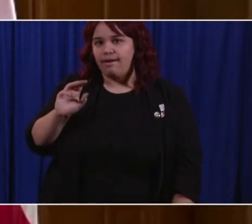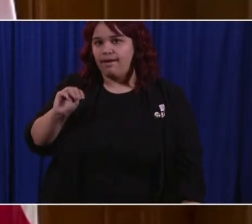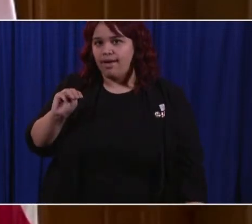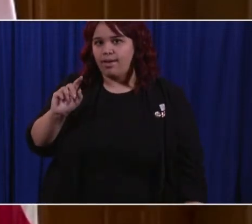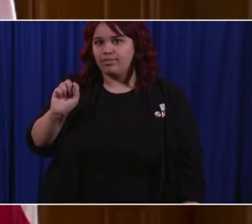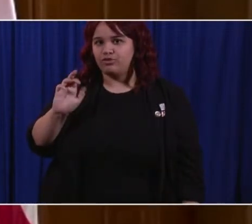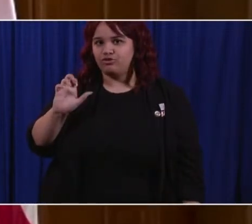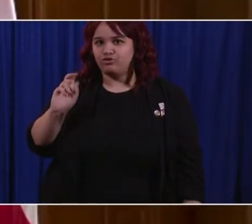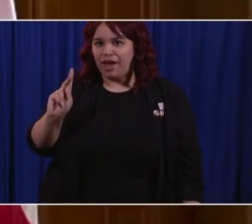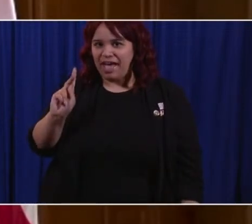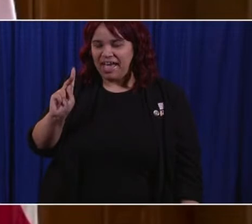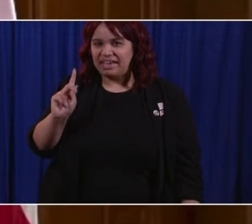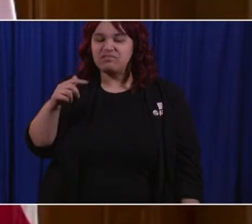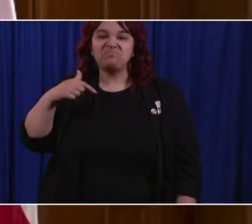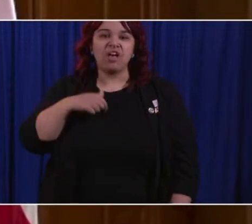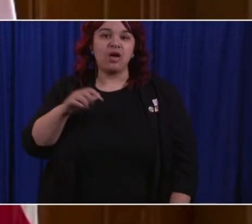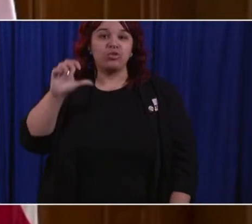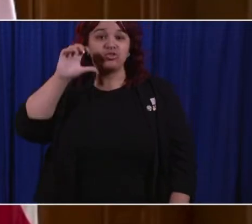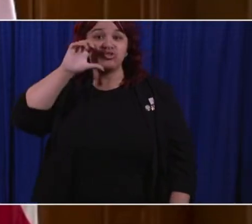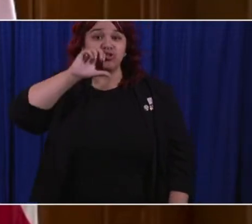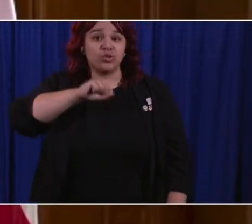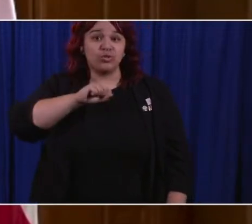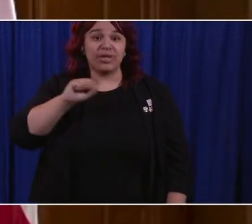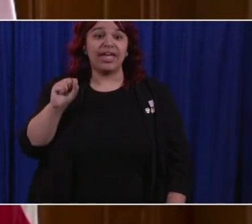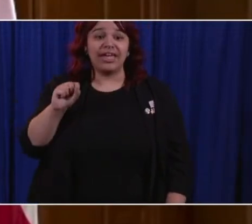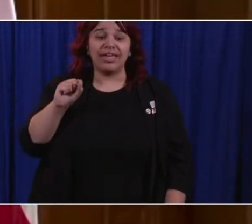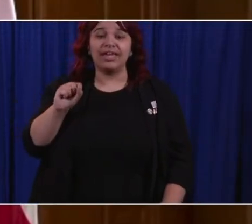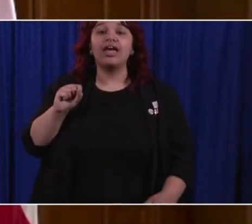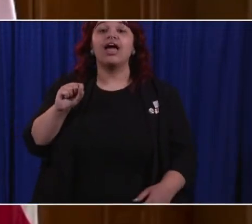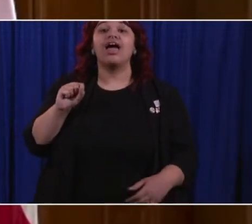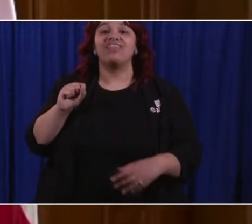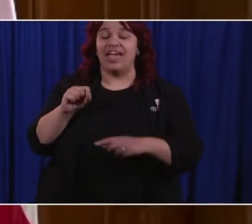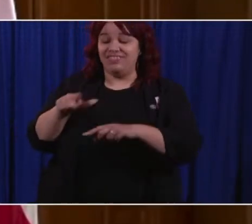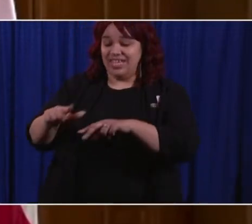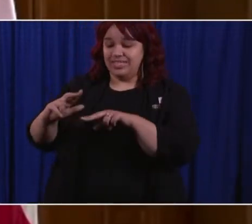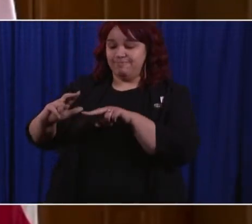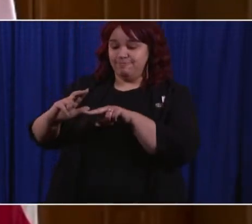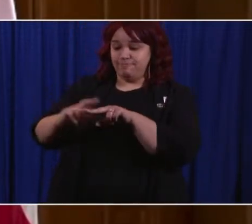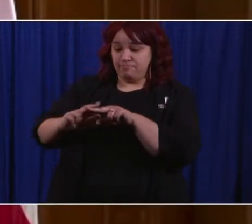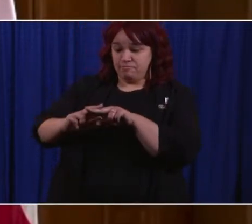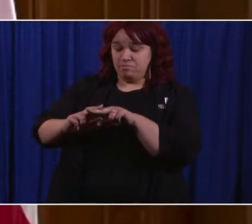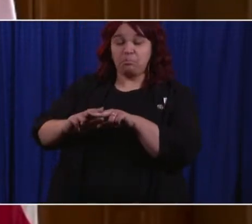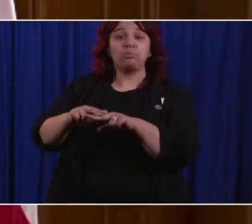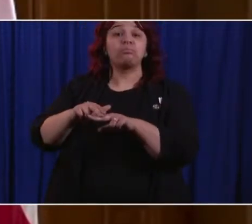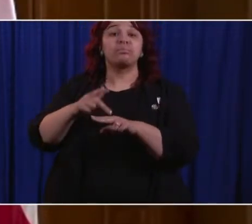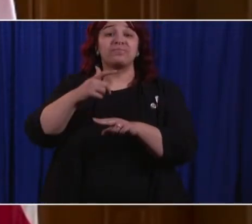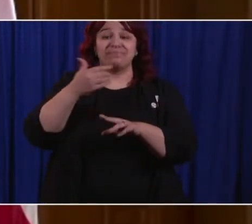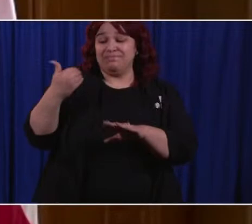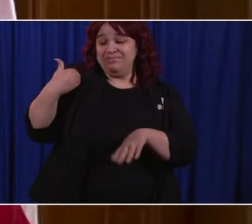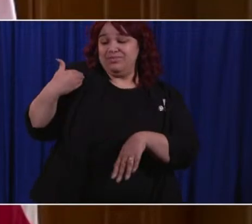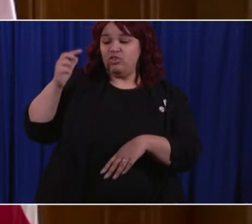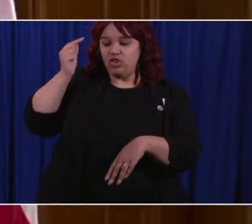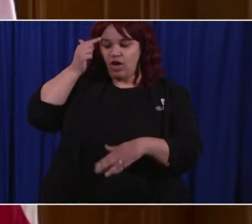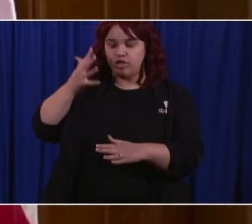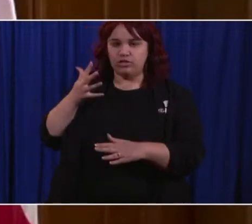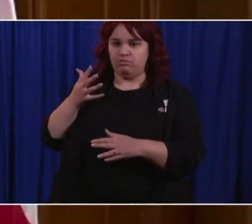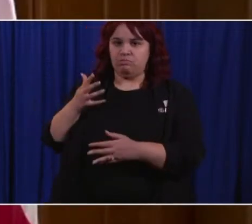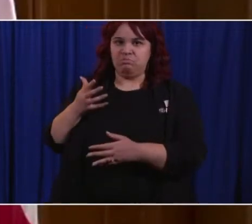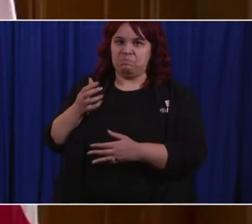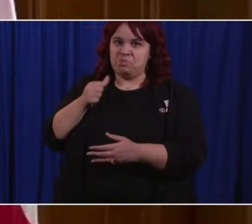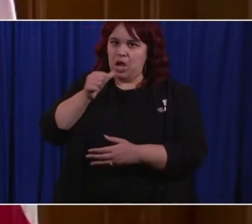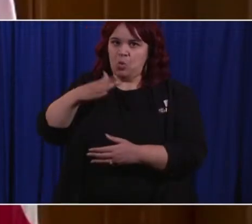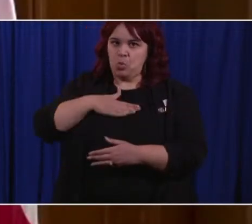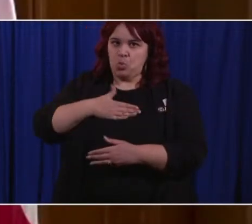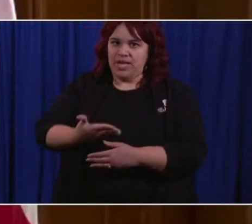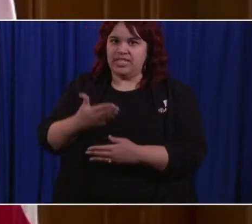predecessor rejected some funding for a proposal like this. What do you think of the plan? Would you support it? I think we have